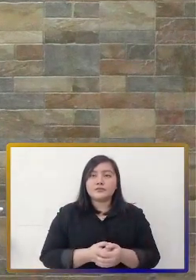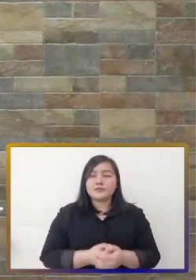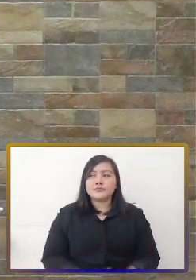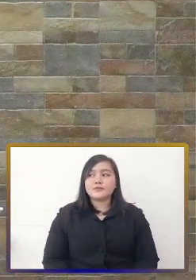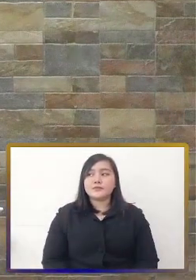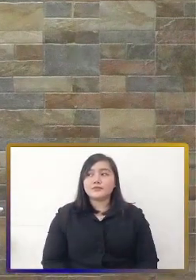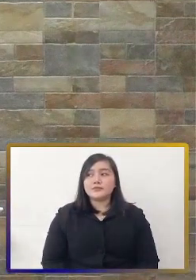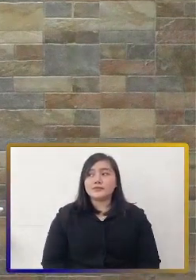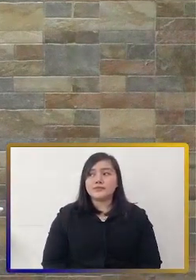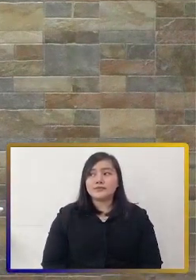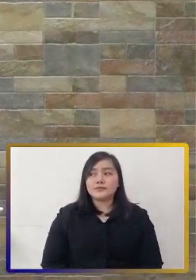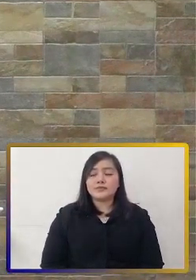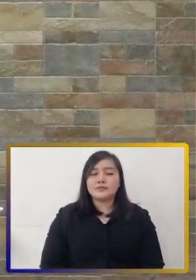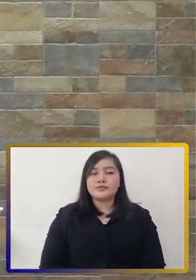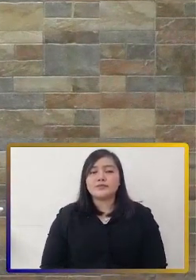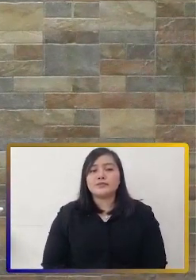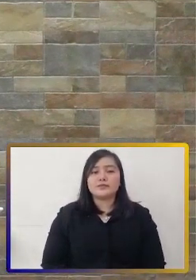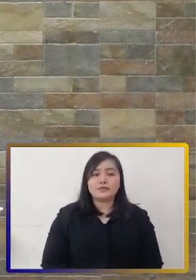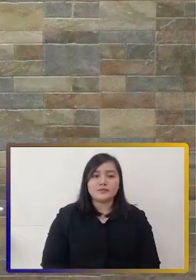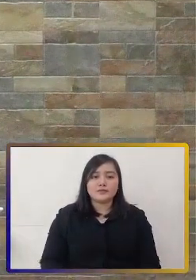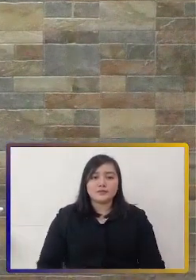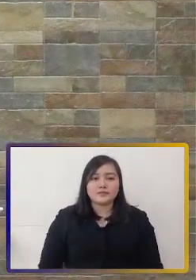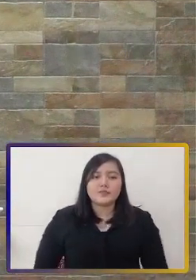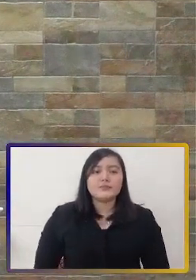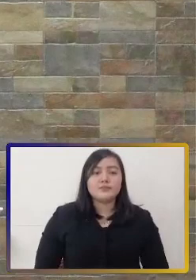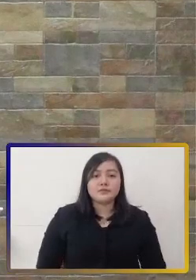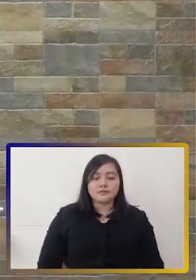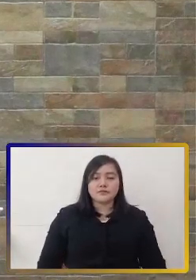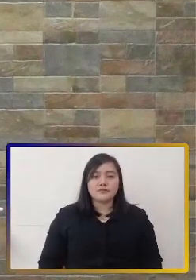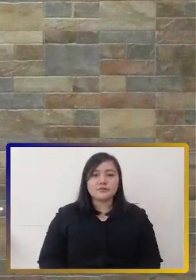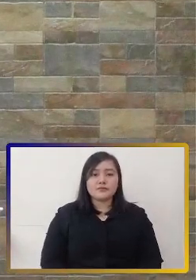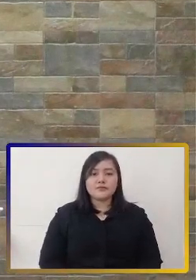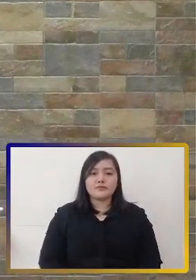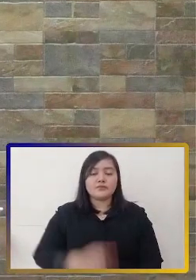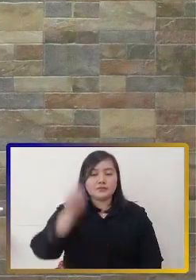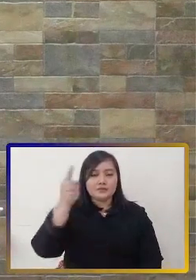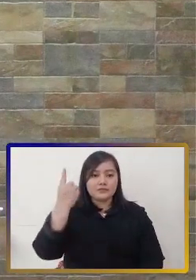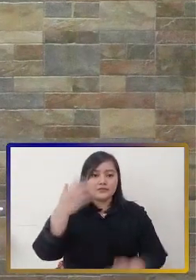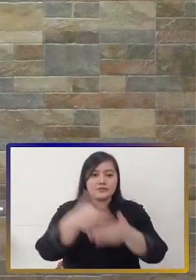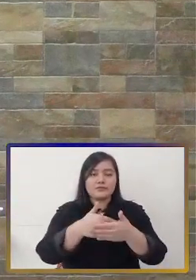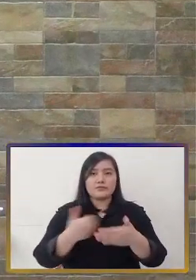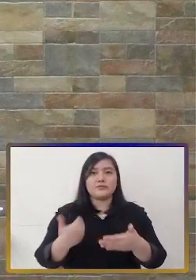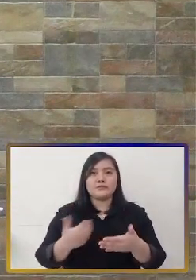makita. Sino po yun? Before the establishment of the church,